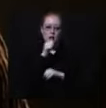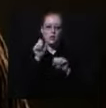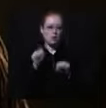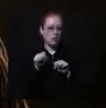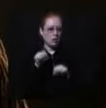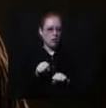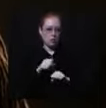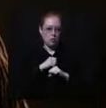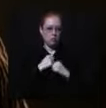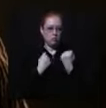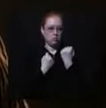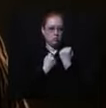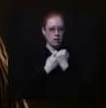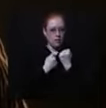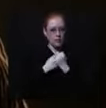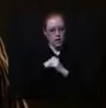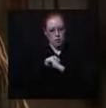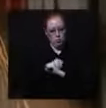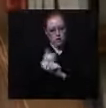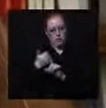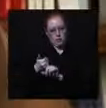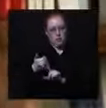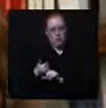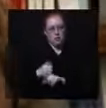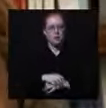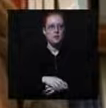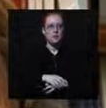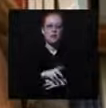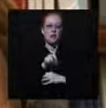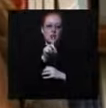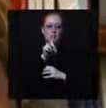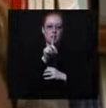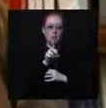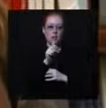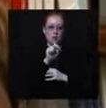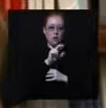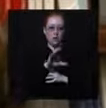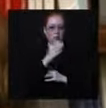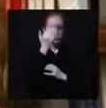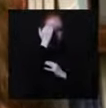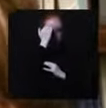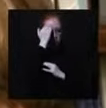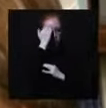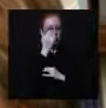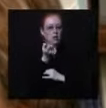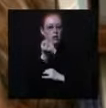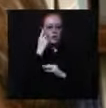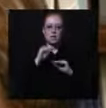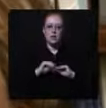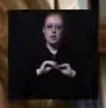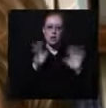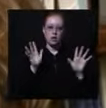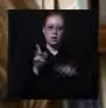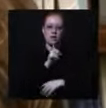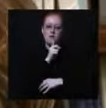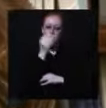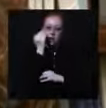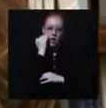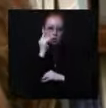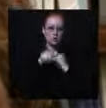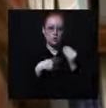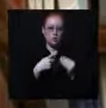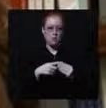to advocate and protect themselves. Disability Rights Center knows, they understand clearly, they're very knowledgeable